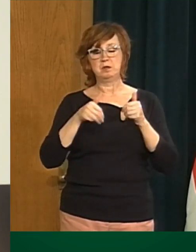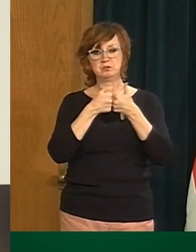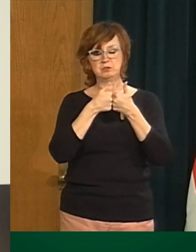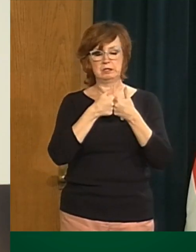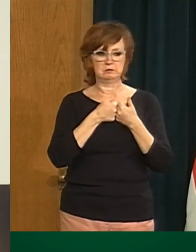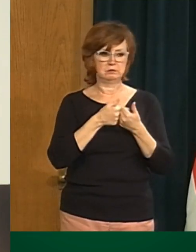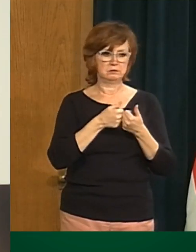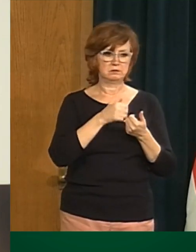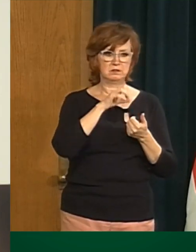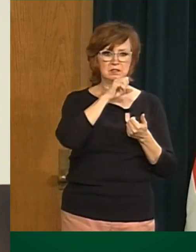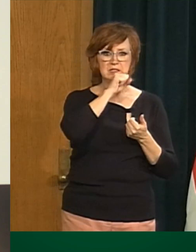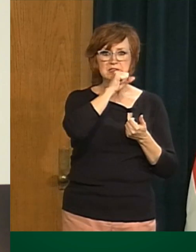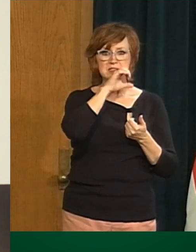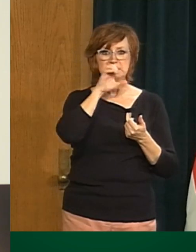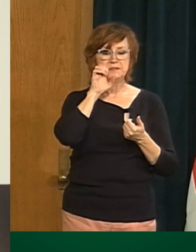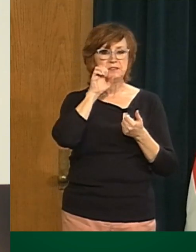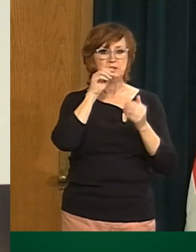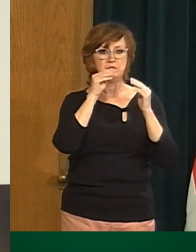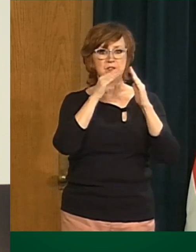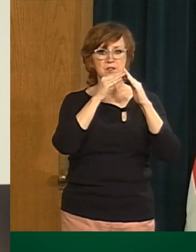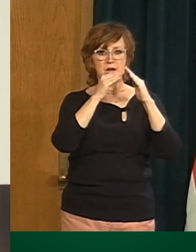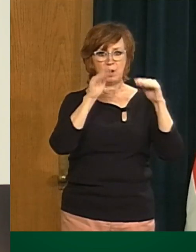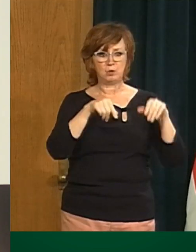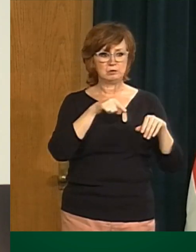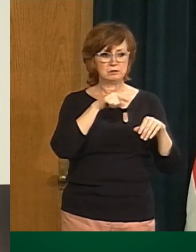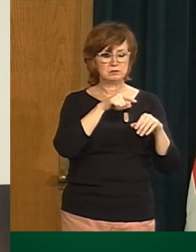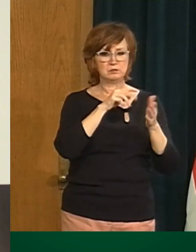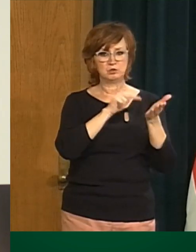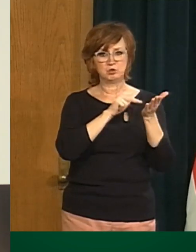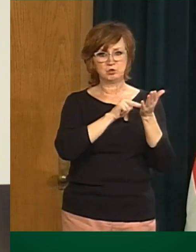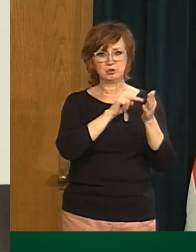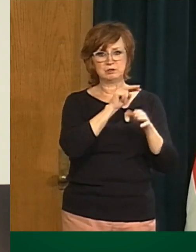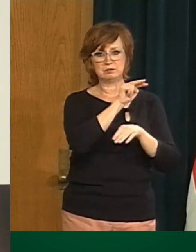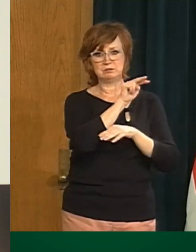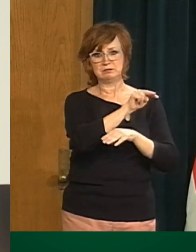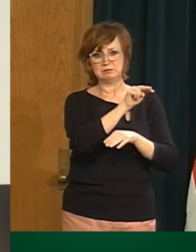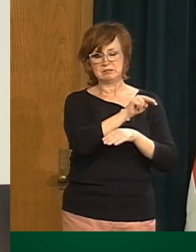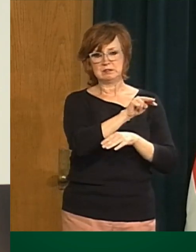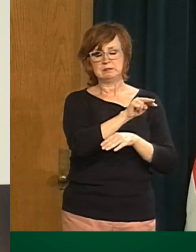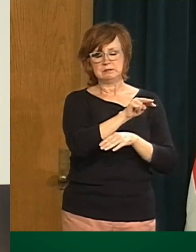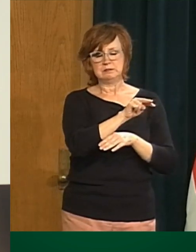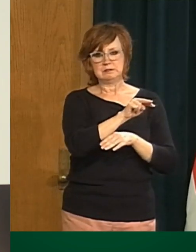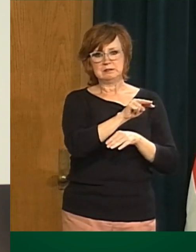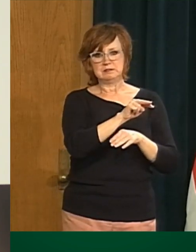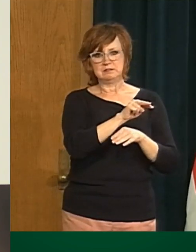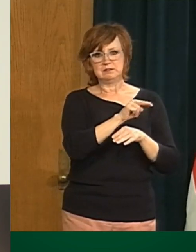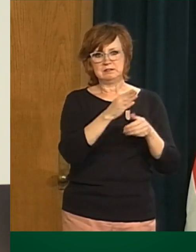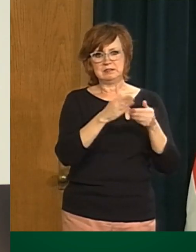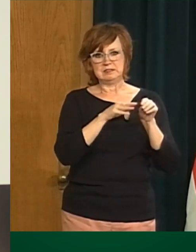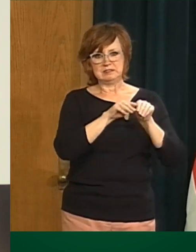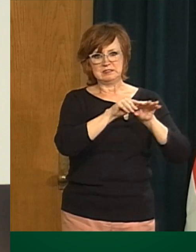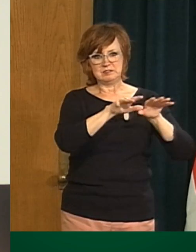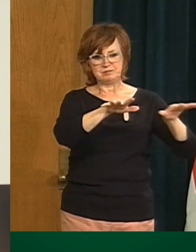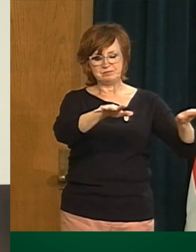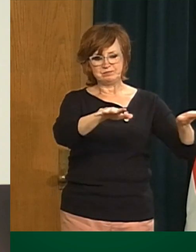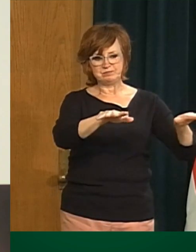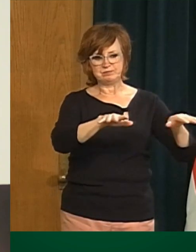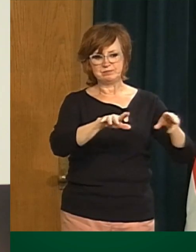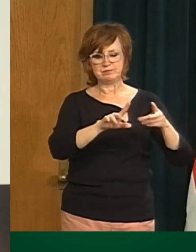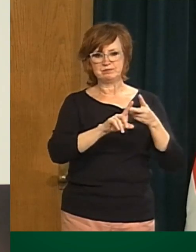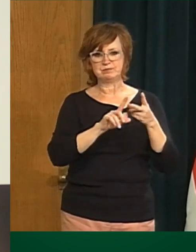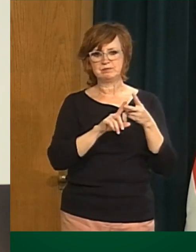other settings where there's crowding within the house or otherwise, there's more social mixing than you would otherwise